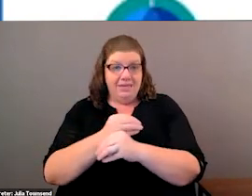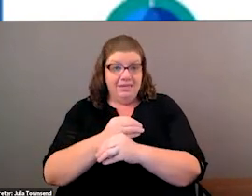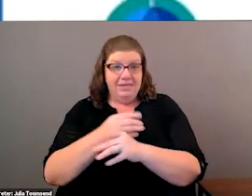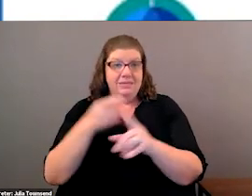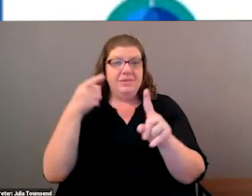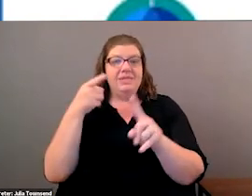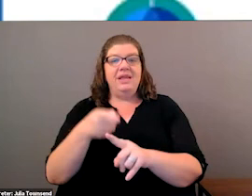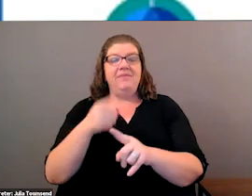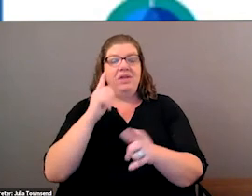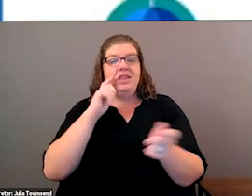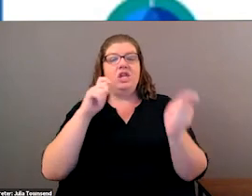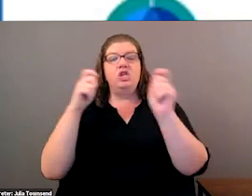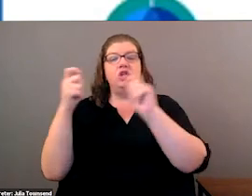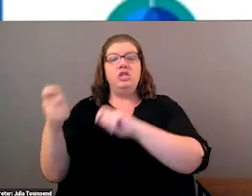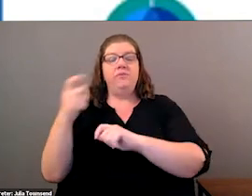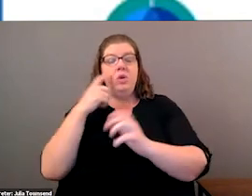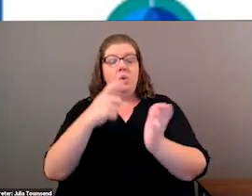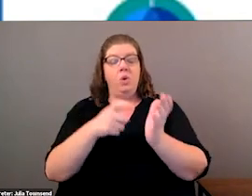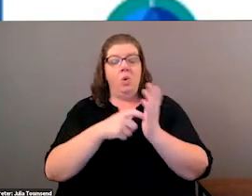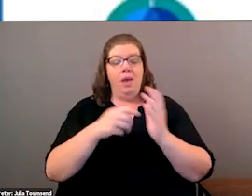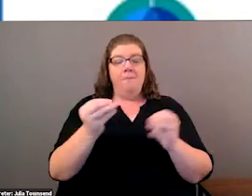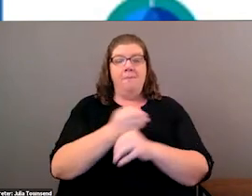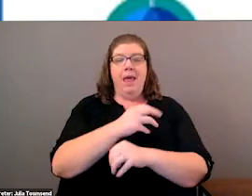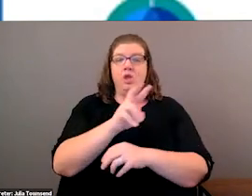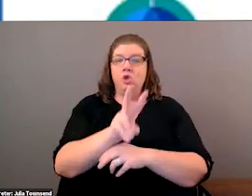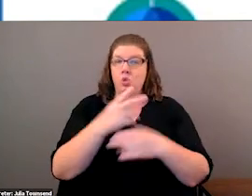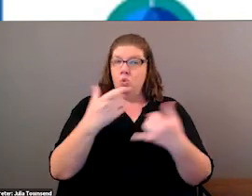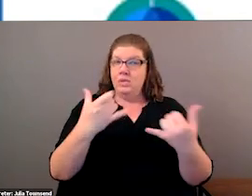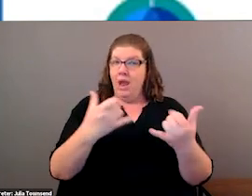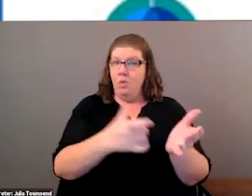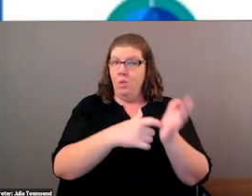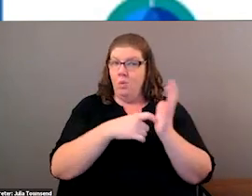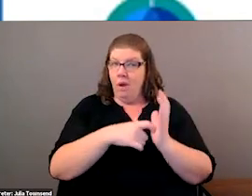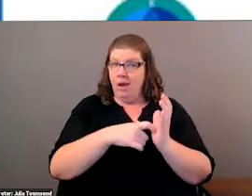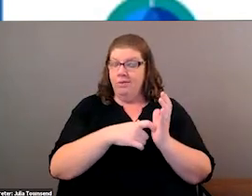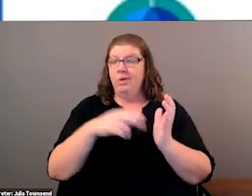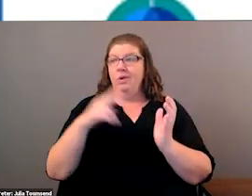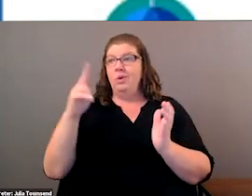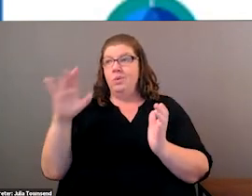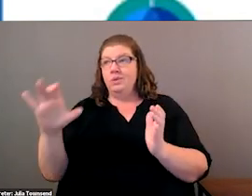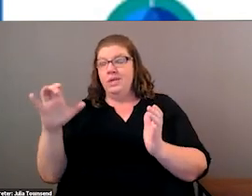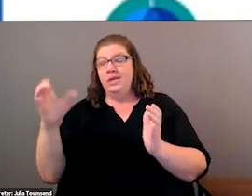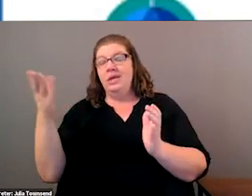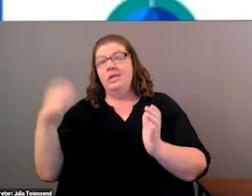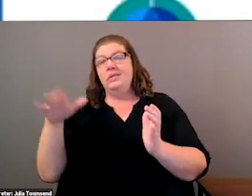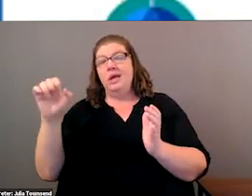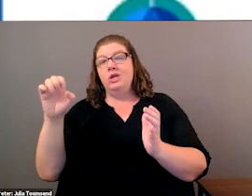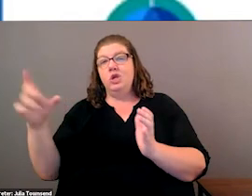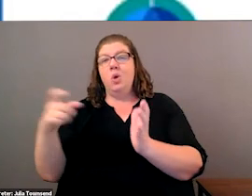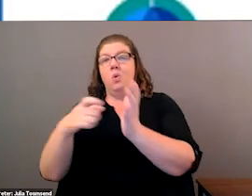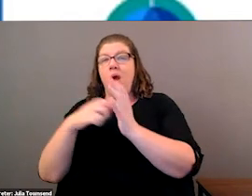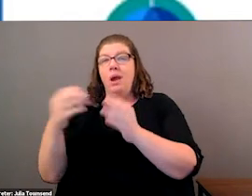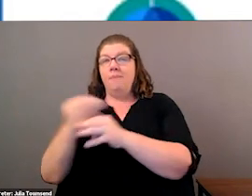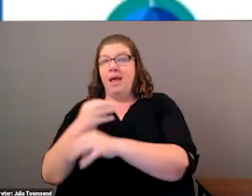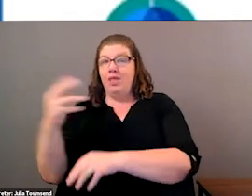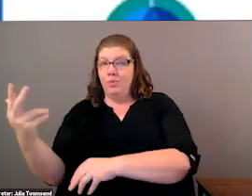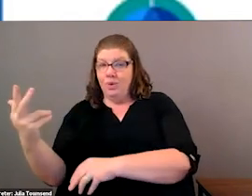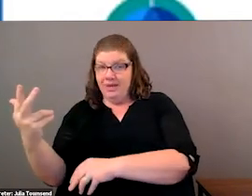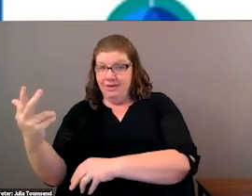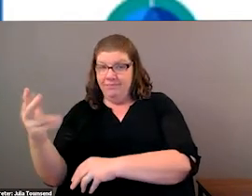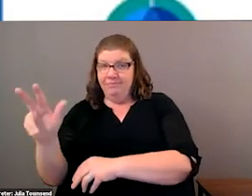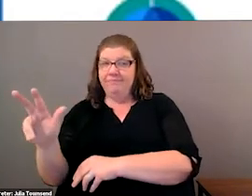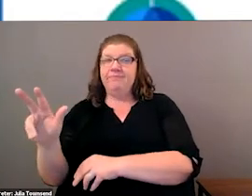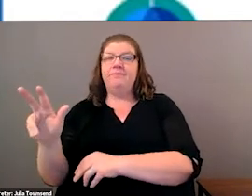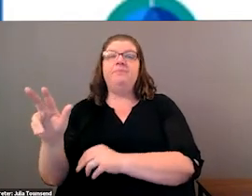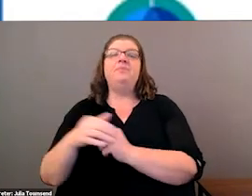the shift from a requirement of Math 2 currently to what UC-CSUs require, which is Math 3.